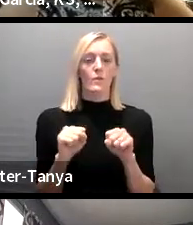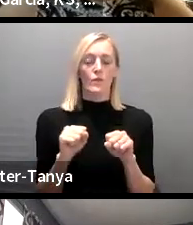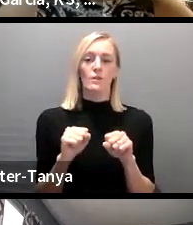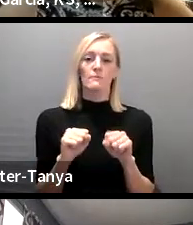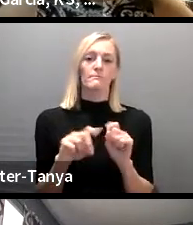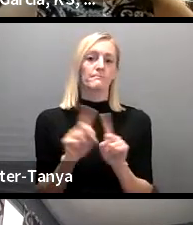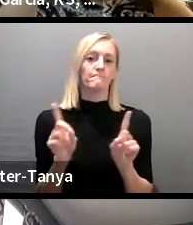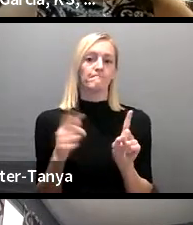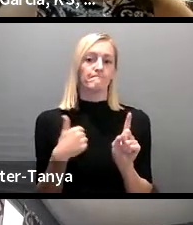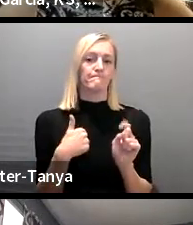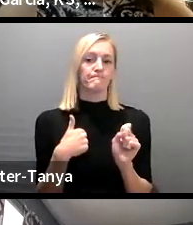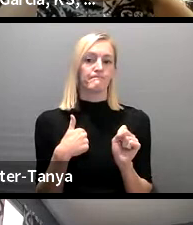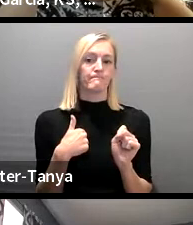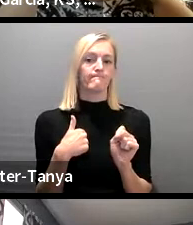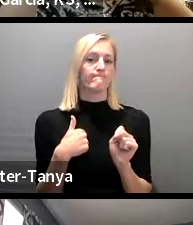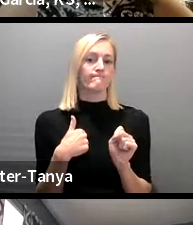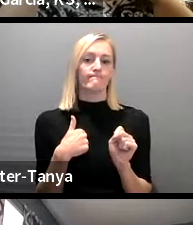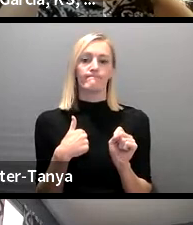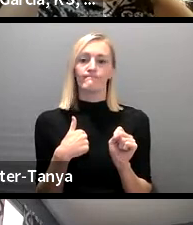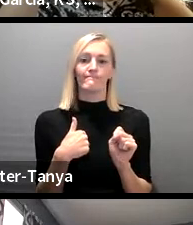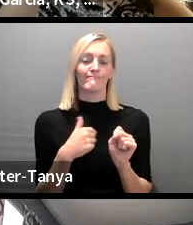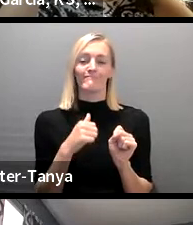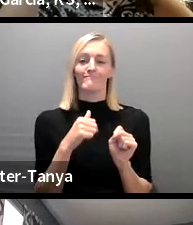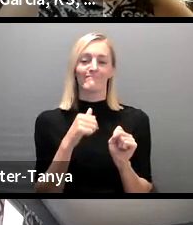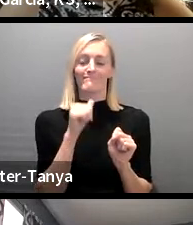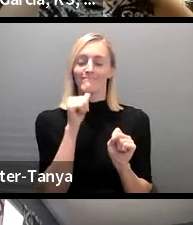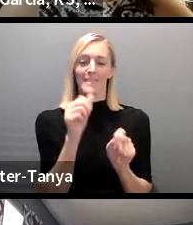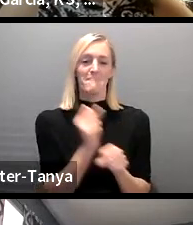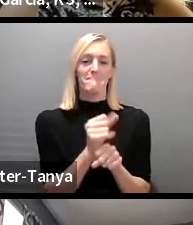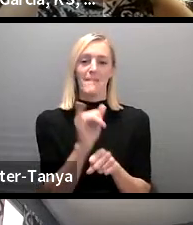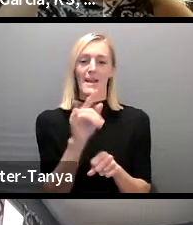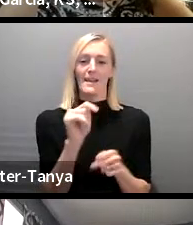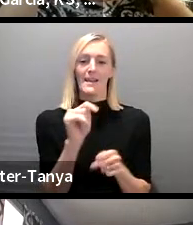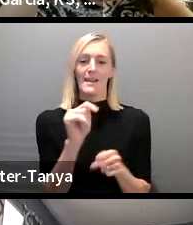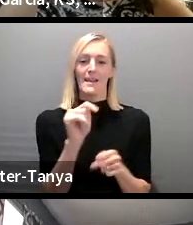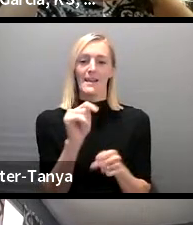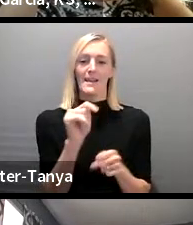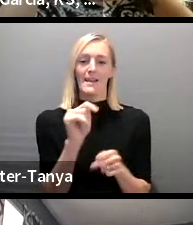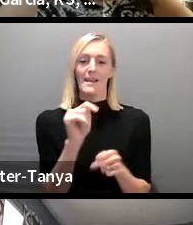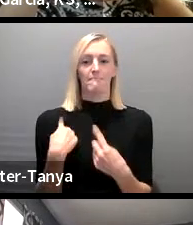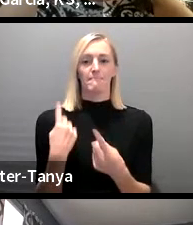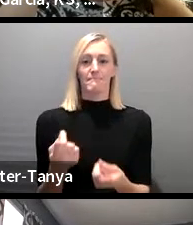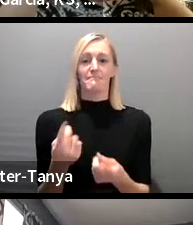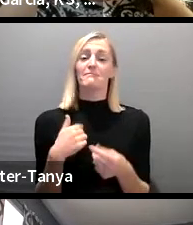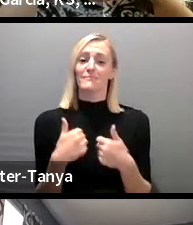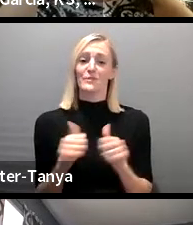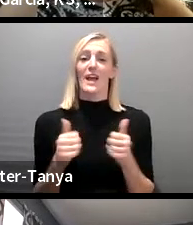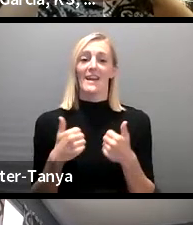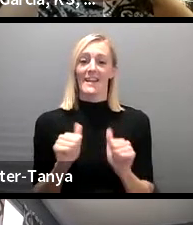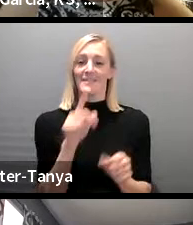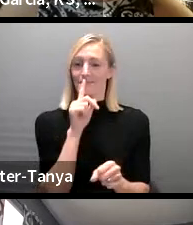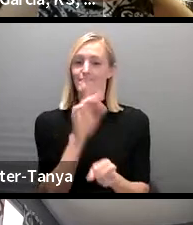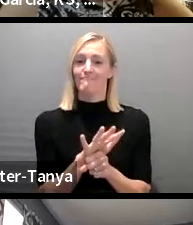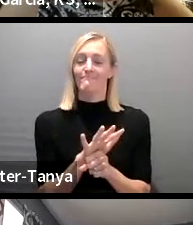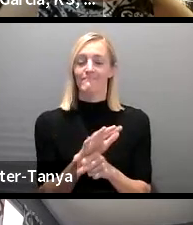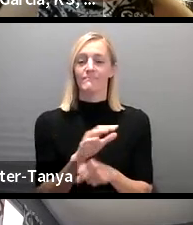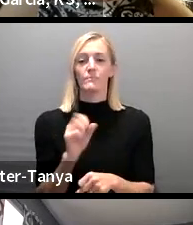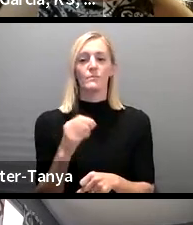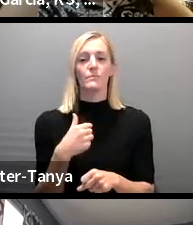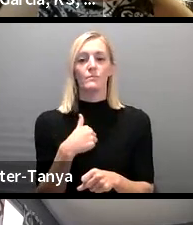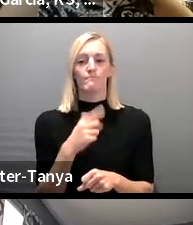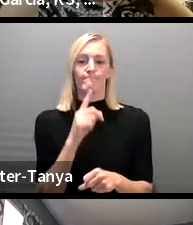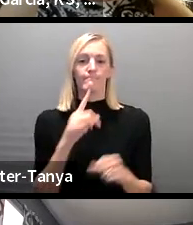But I have not been able to make it to one of these meetings, although I promise I have been trying. So I'm